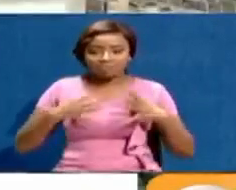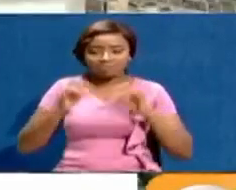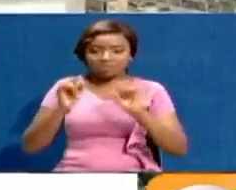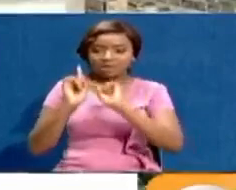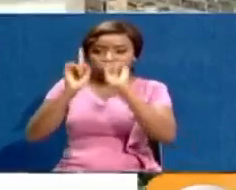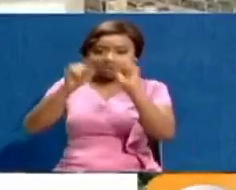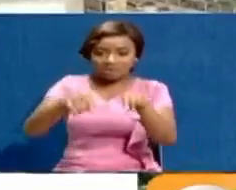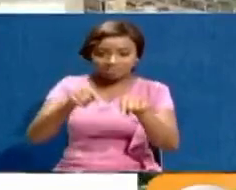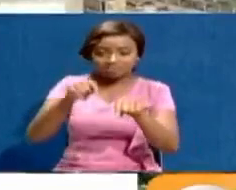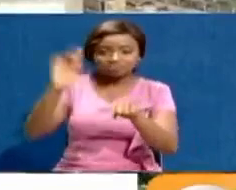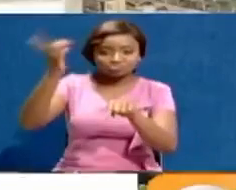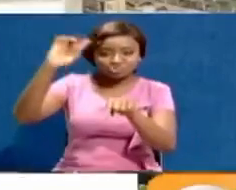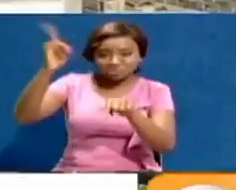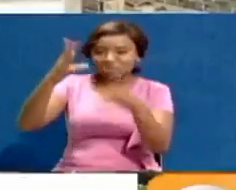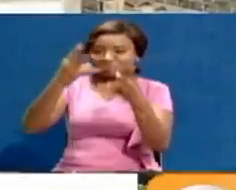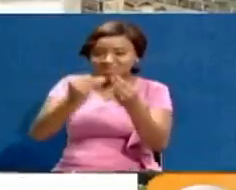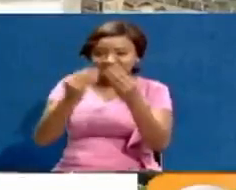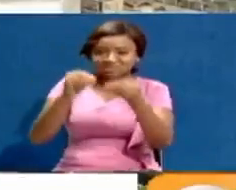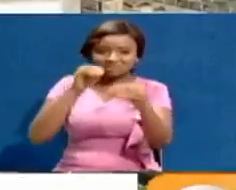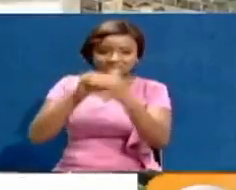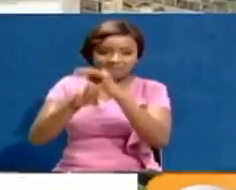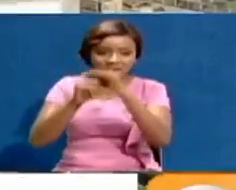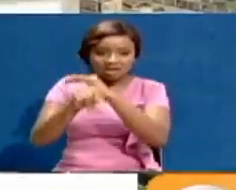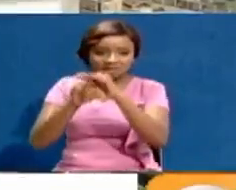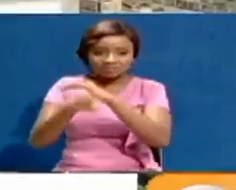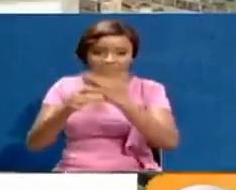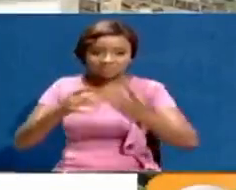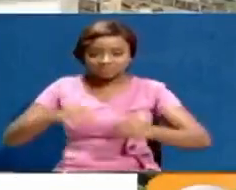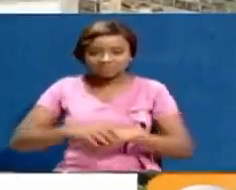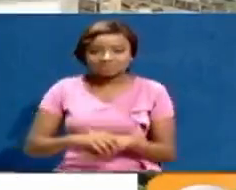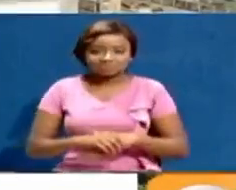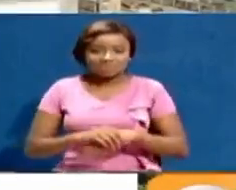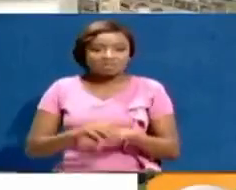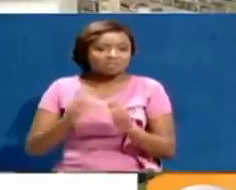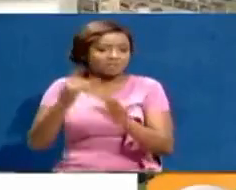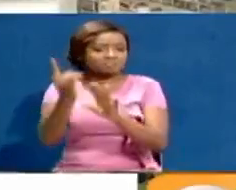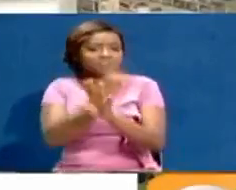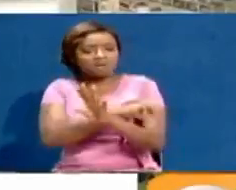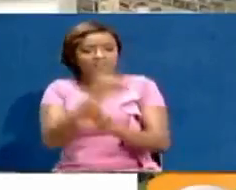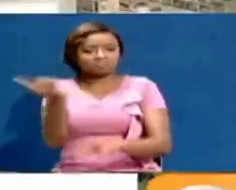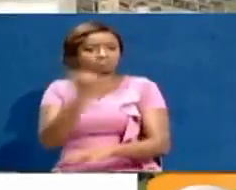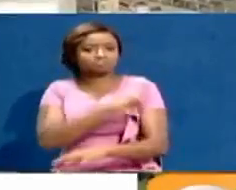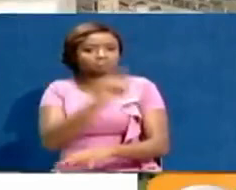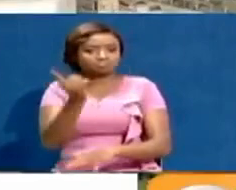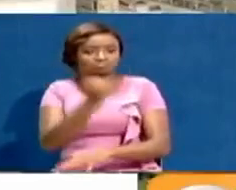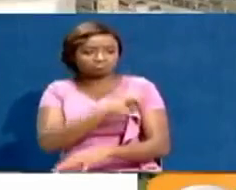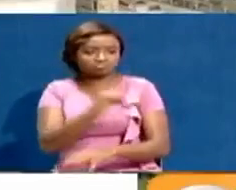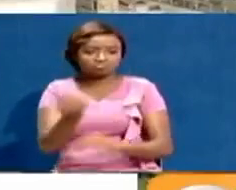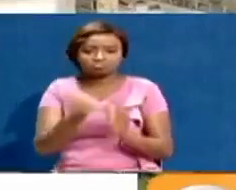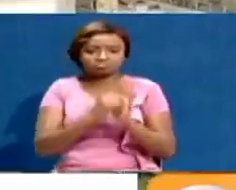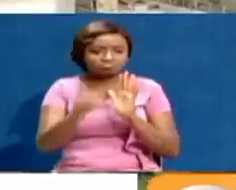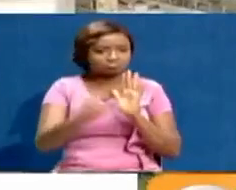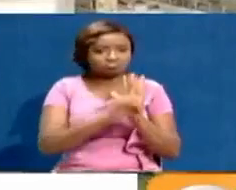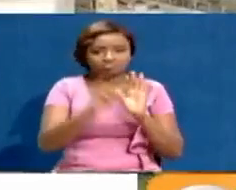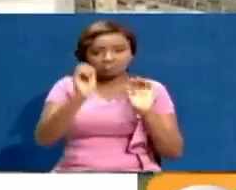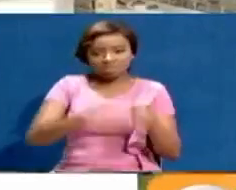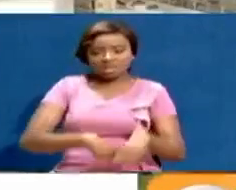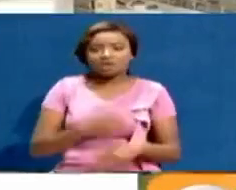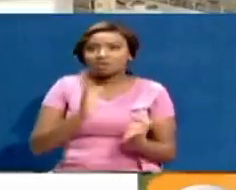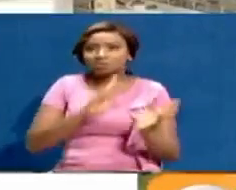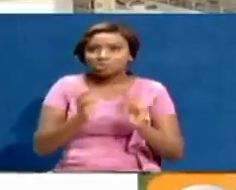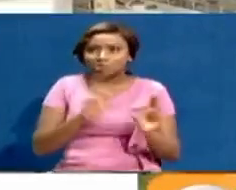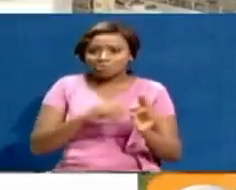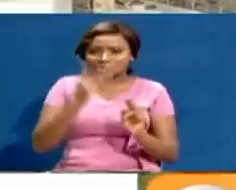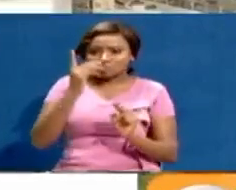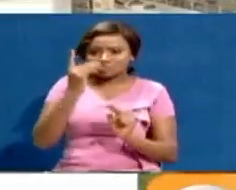Nairobi, which is a high prevalence town, then retreat back to the rural areas where they used to use 3 days, now they're using a day. And